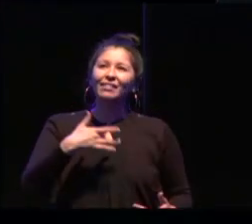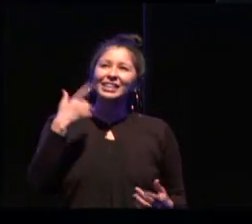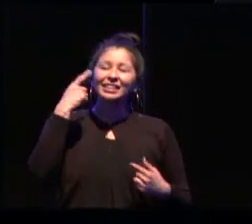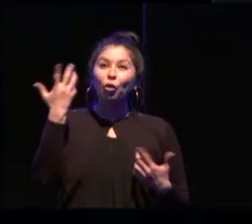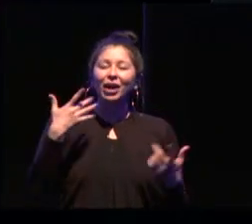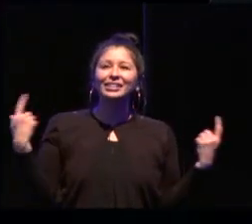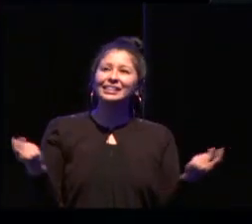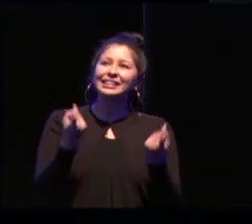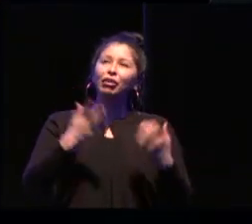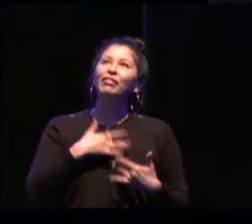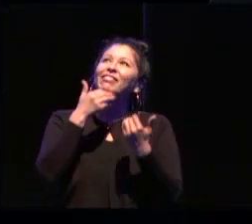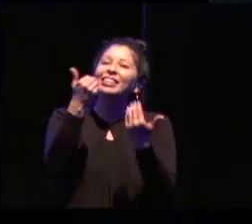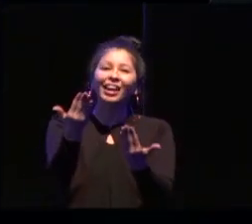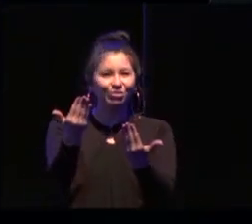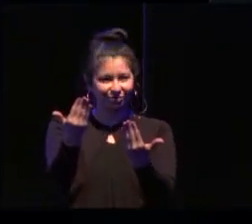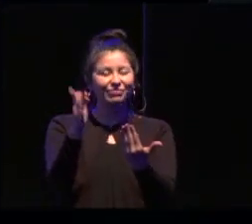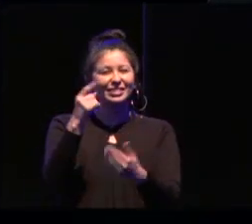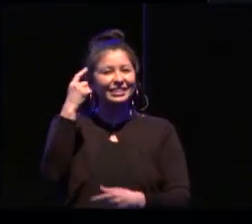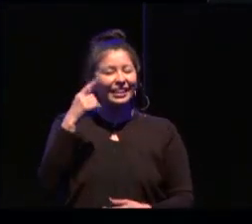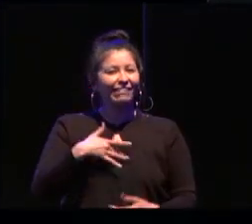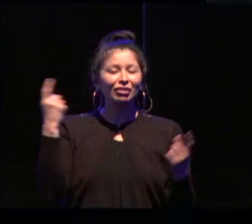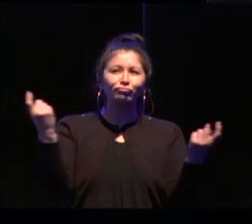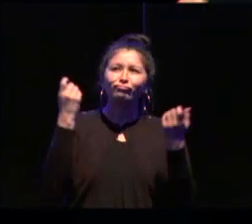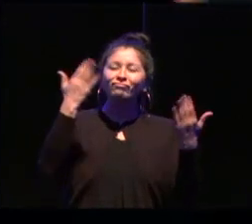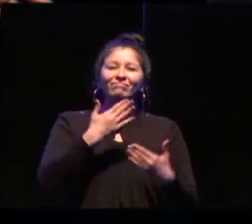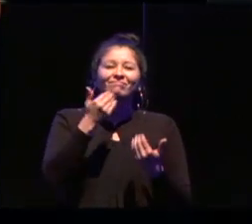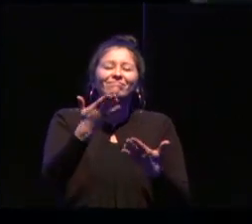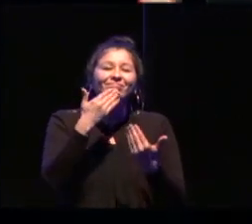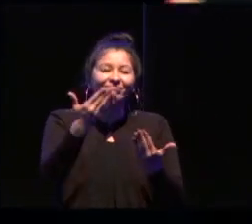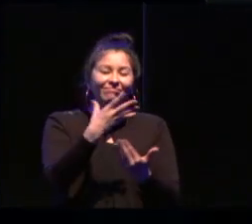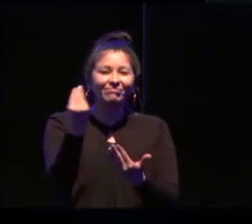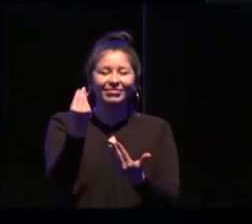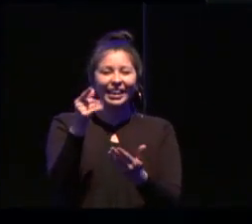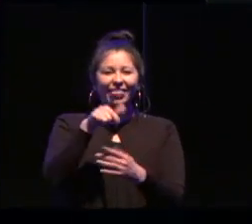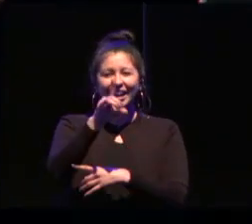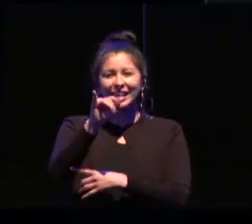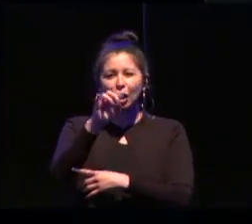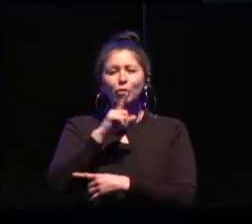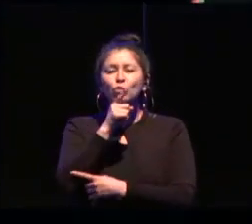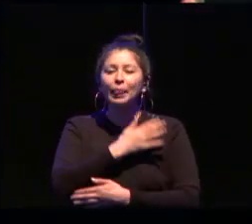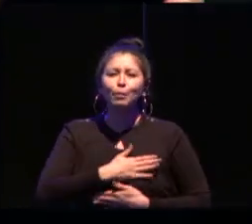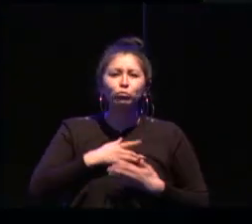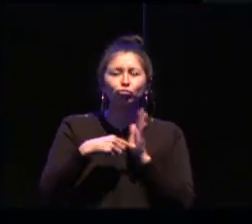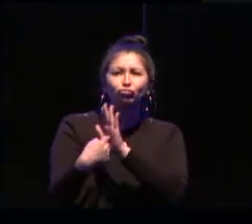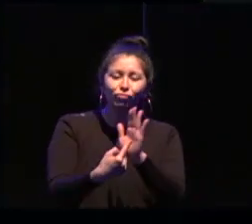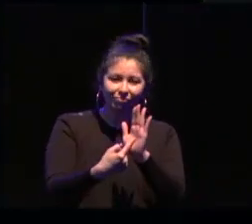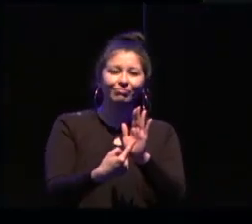celebratory gratitude. The sense of celebratory thankfulness and dynamic appreciation.